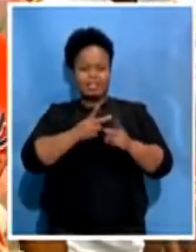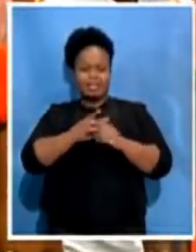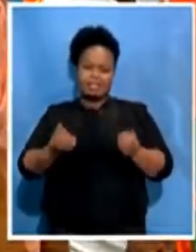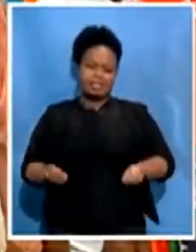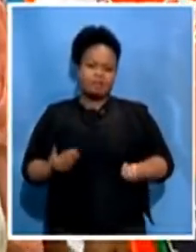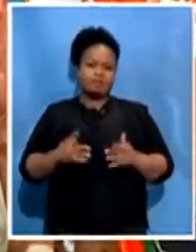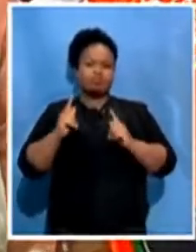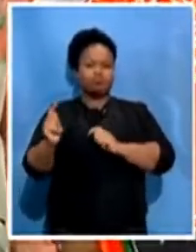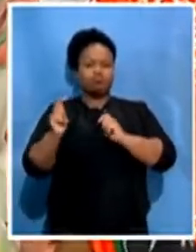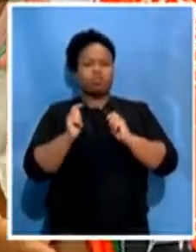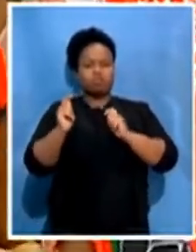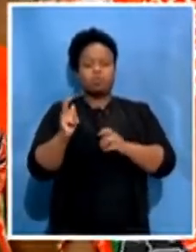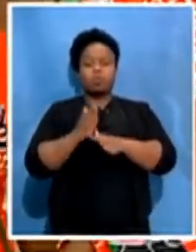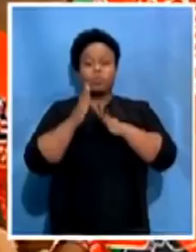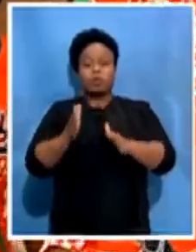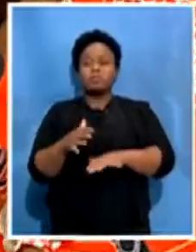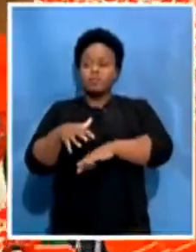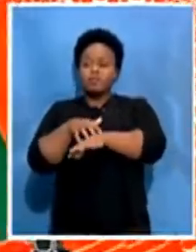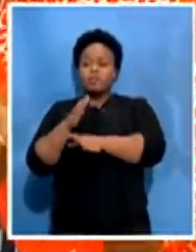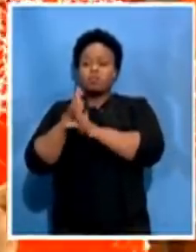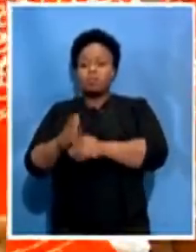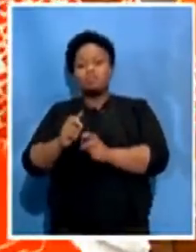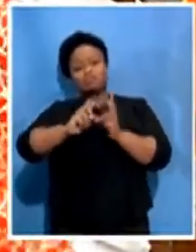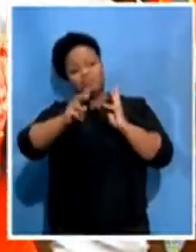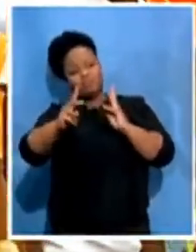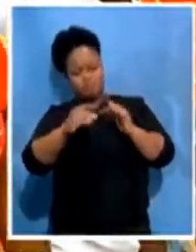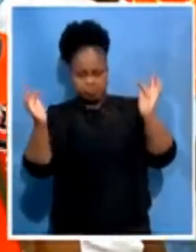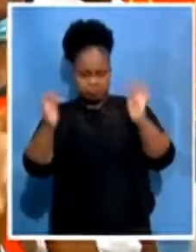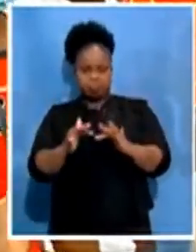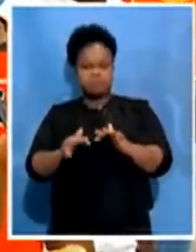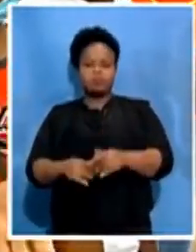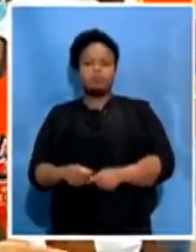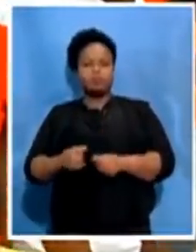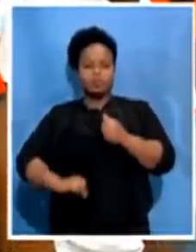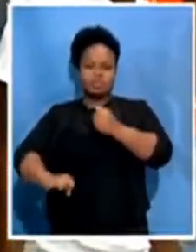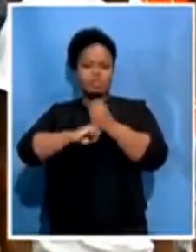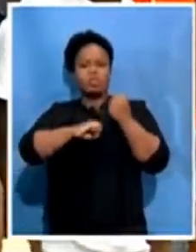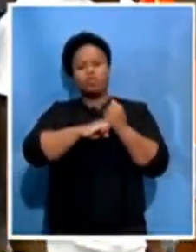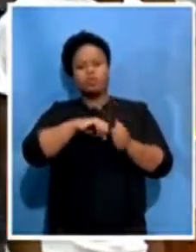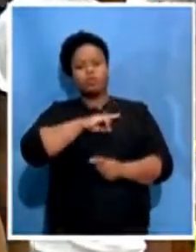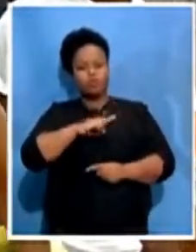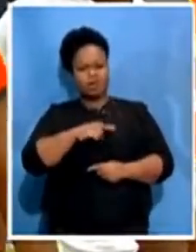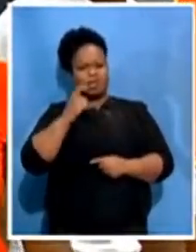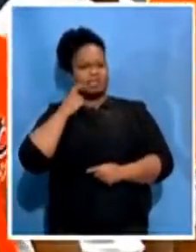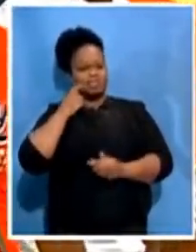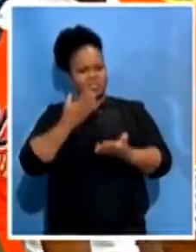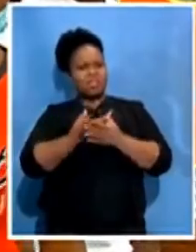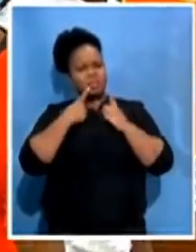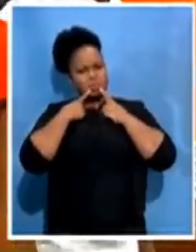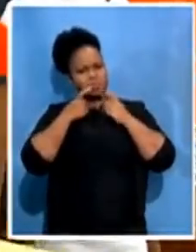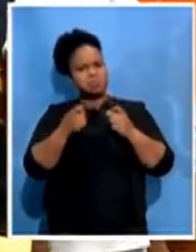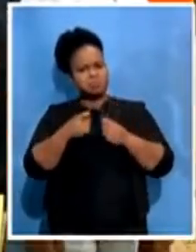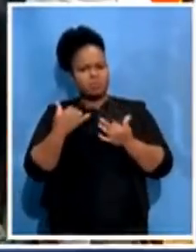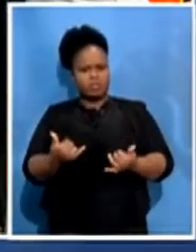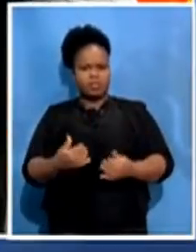from other farms to be here and speak to so that they have their complaints heard today. All right,